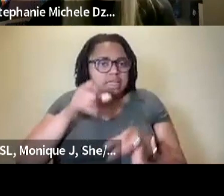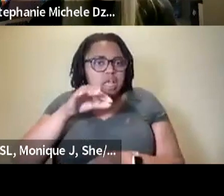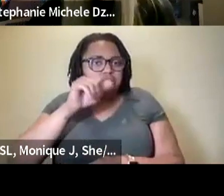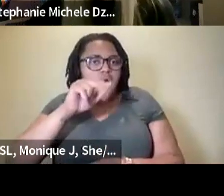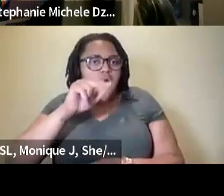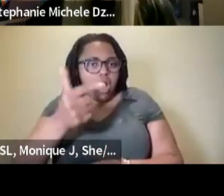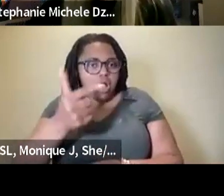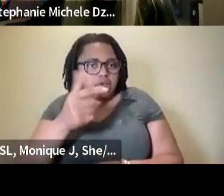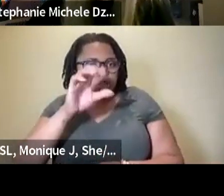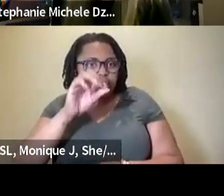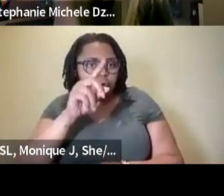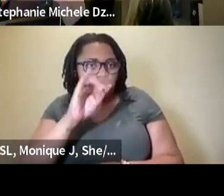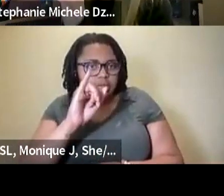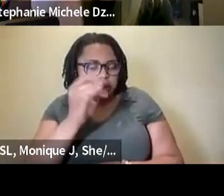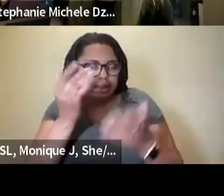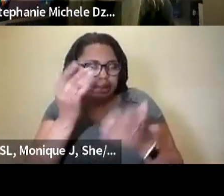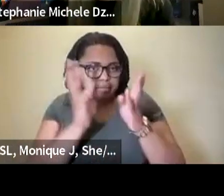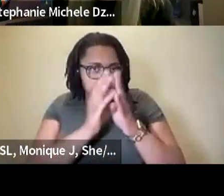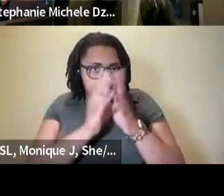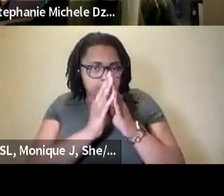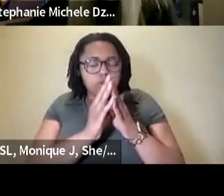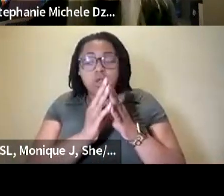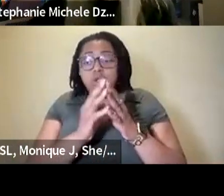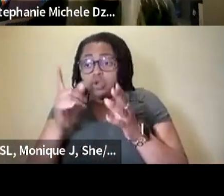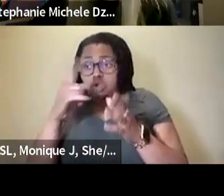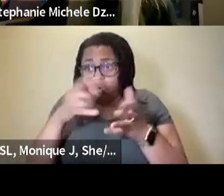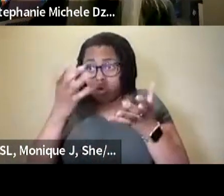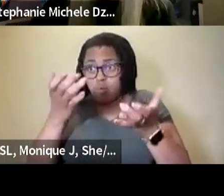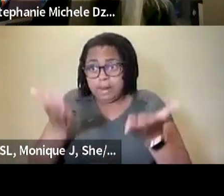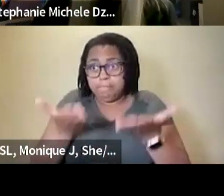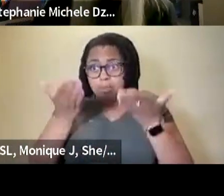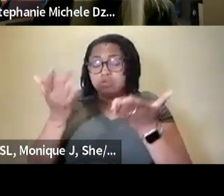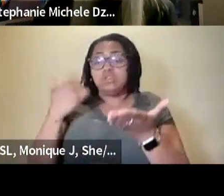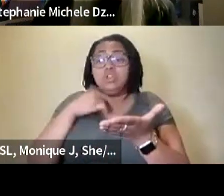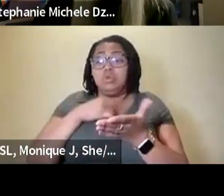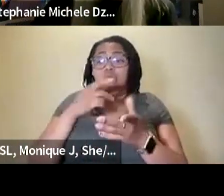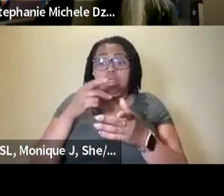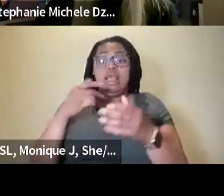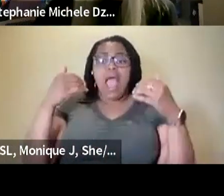motion that we hold a regular August Codi meeting?